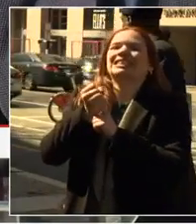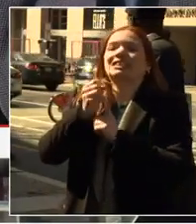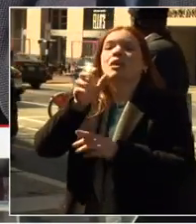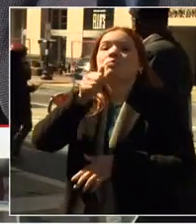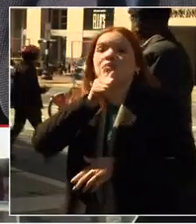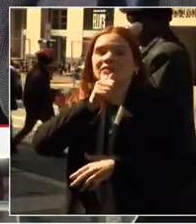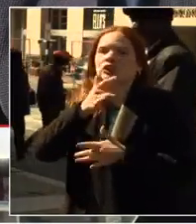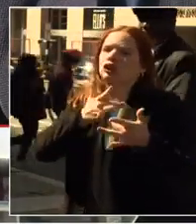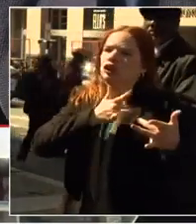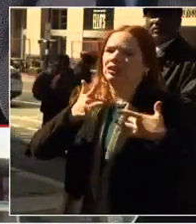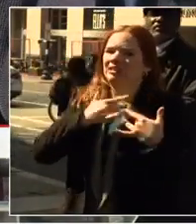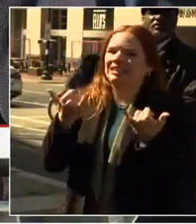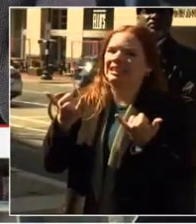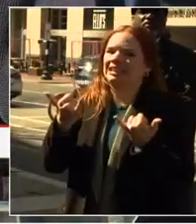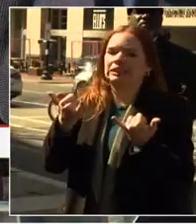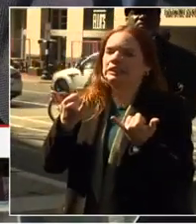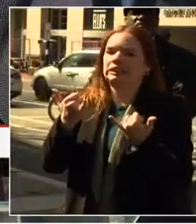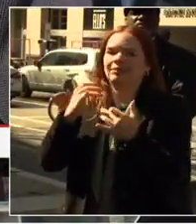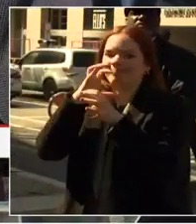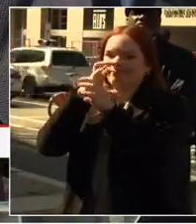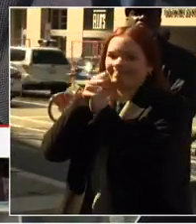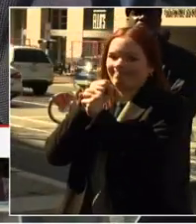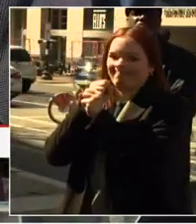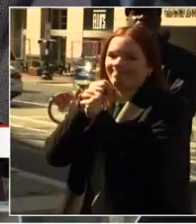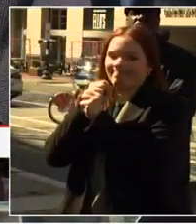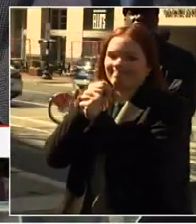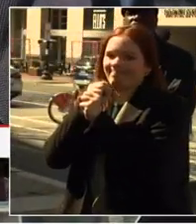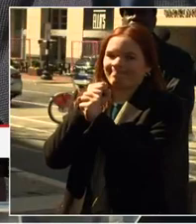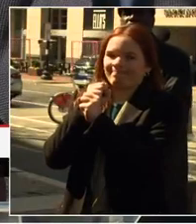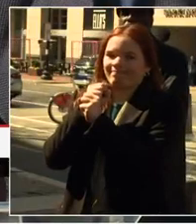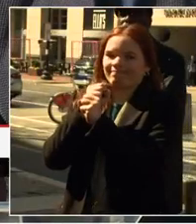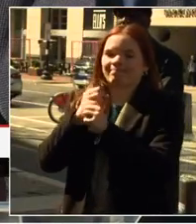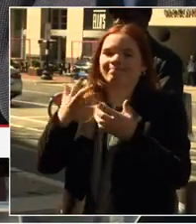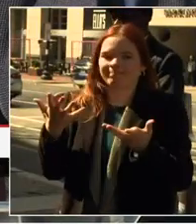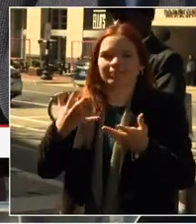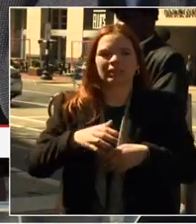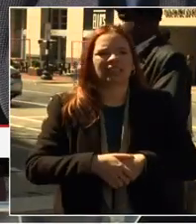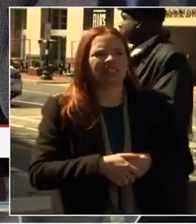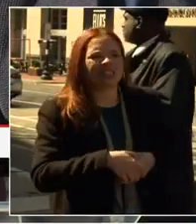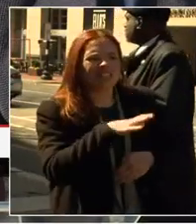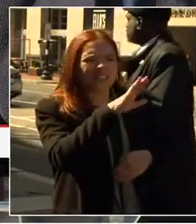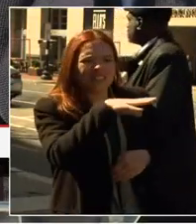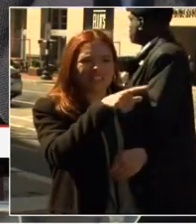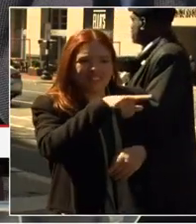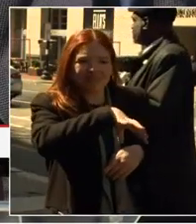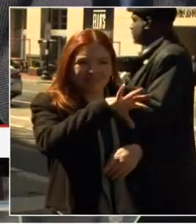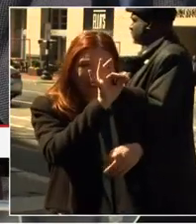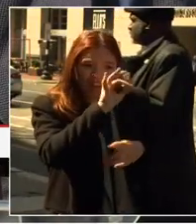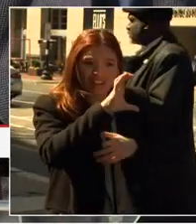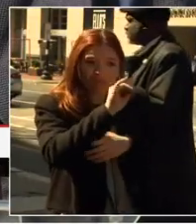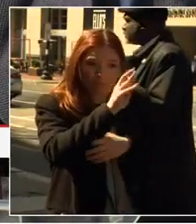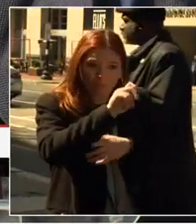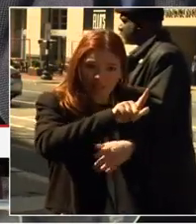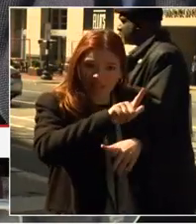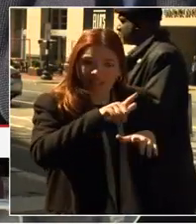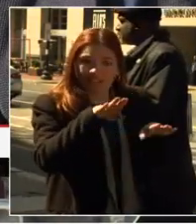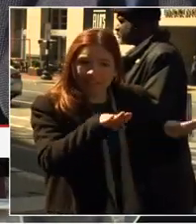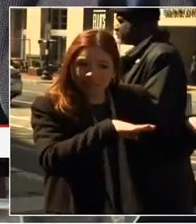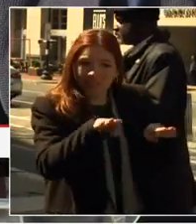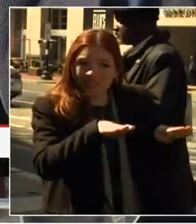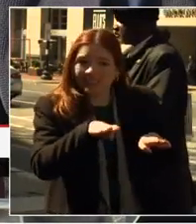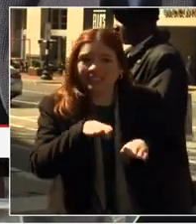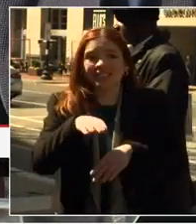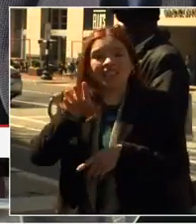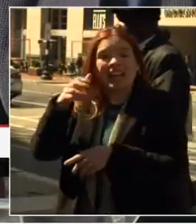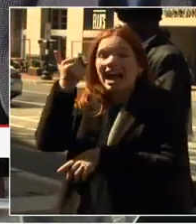and therefore it will not be made public. What if you found criminal behavior? As with any investigation, criminal behavior would be